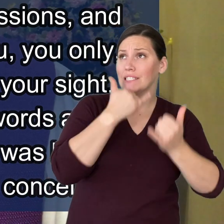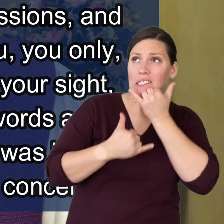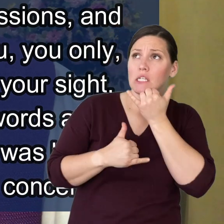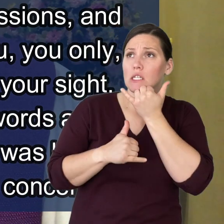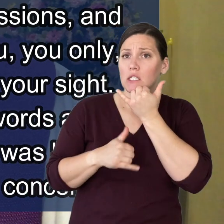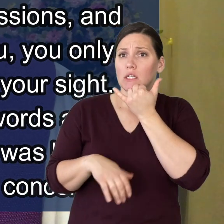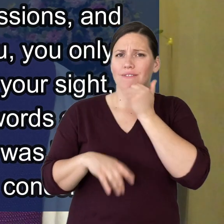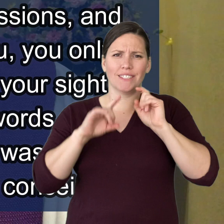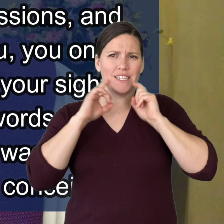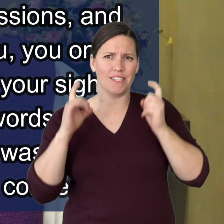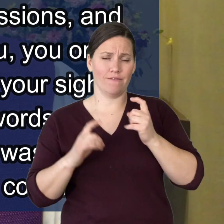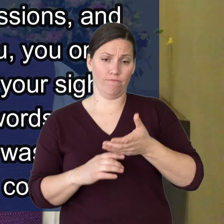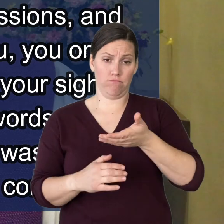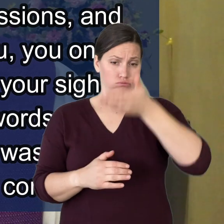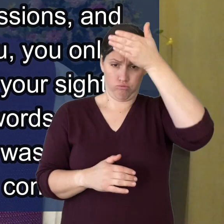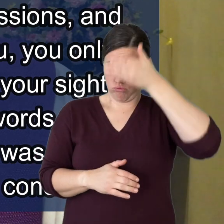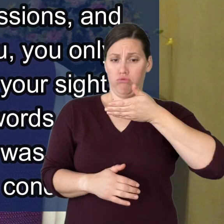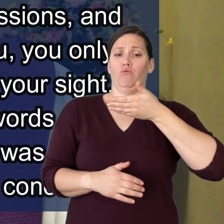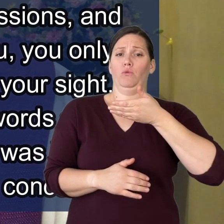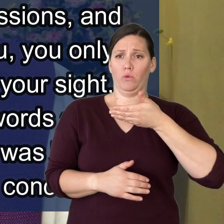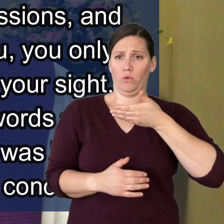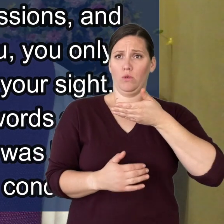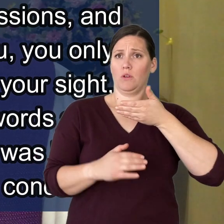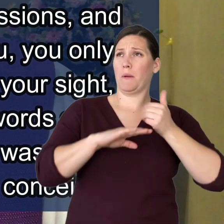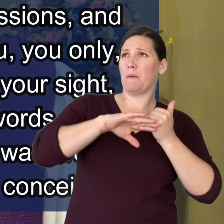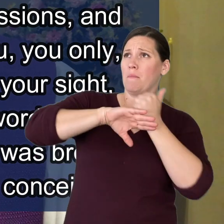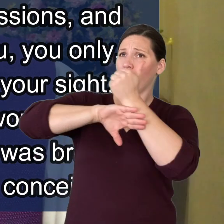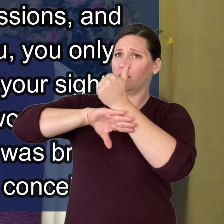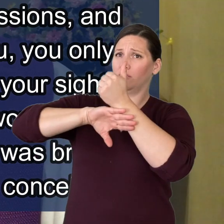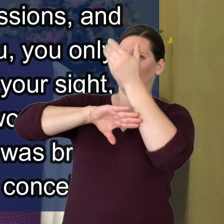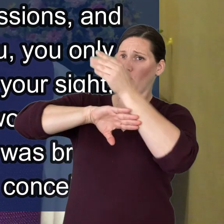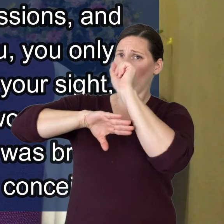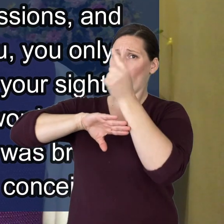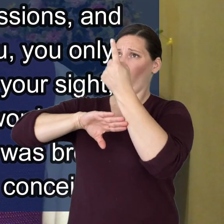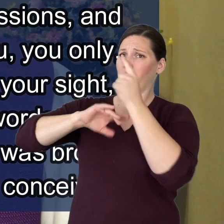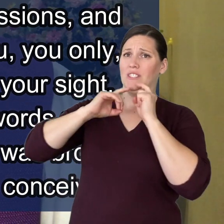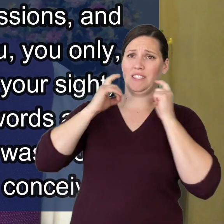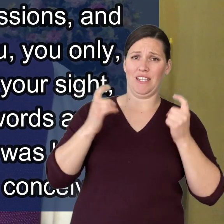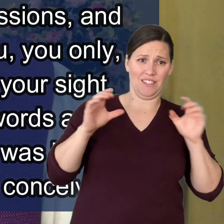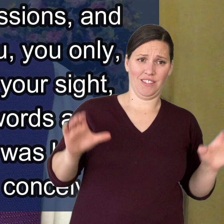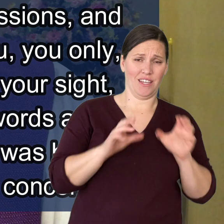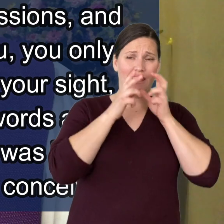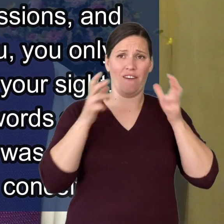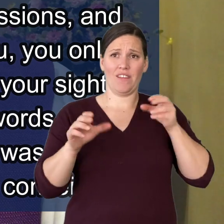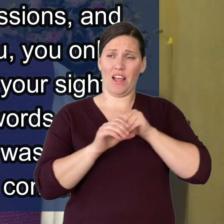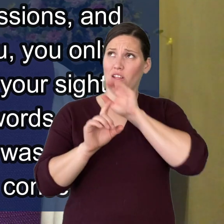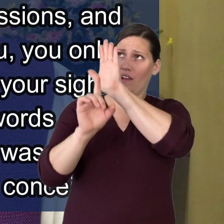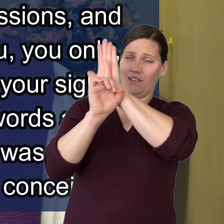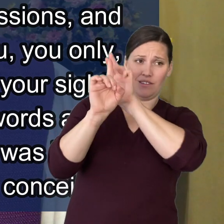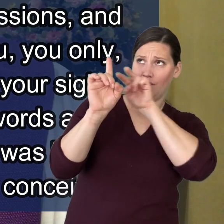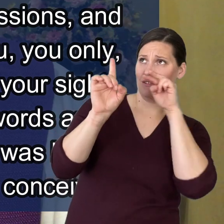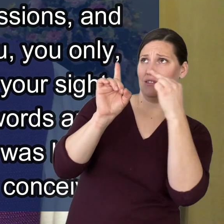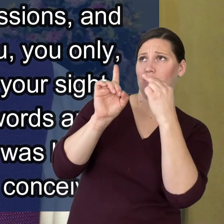my transgressions, and my sin is ever before me. Against you, you only, have I sinned and done what is